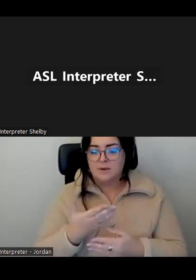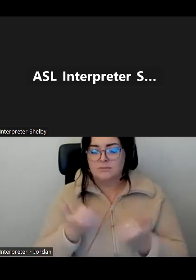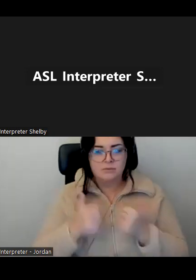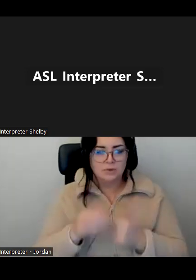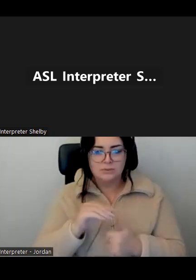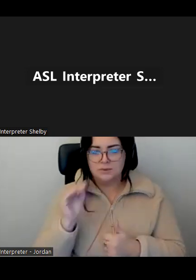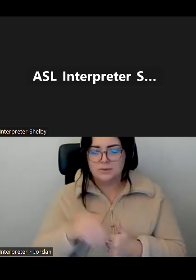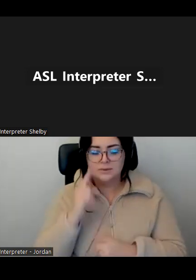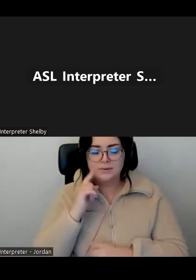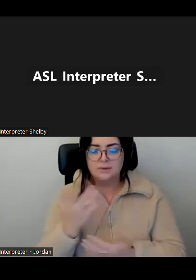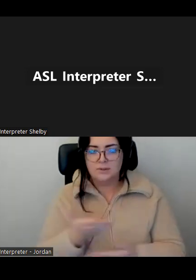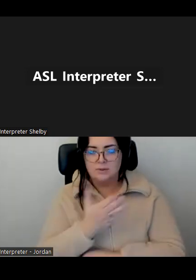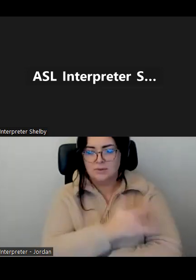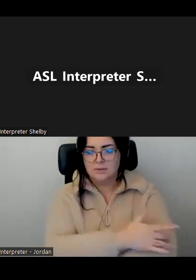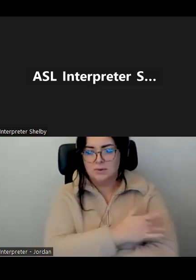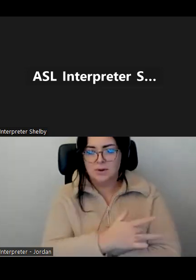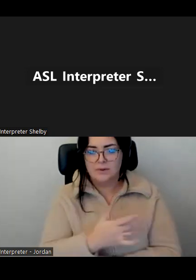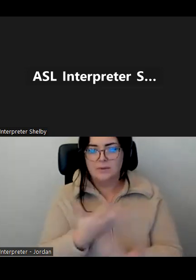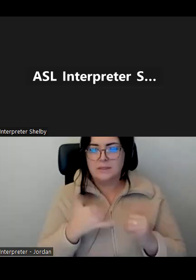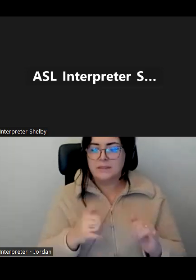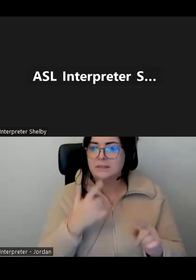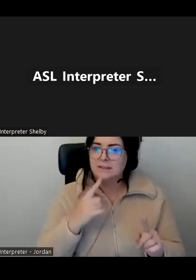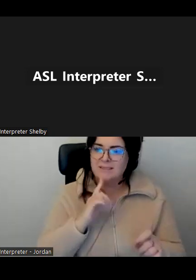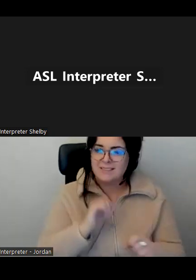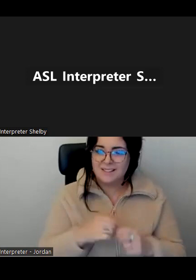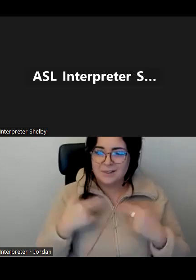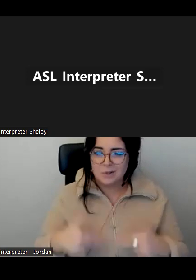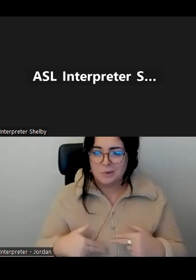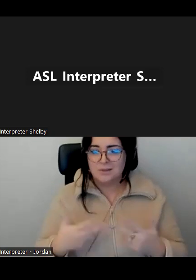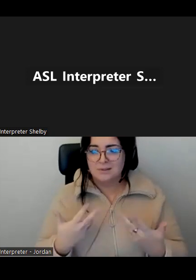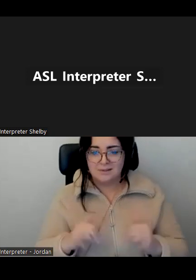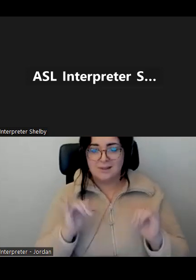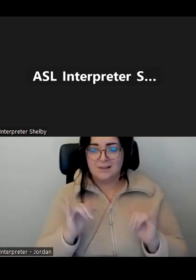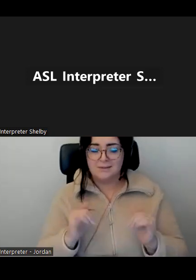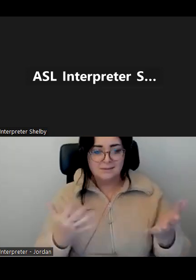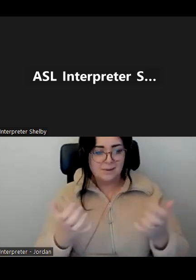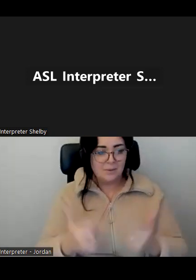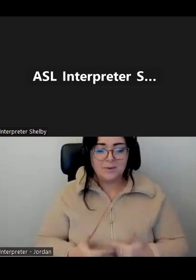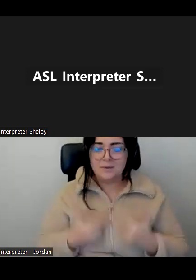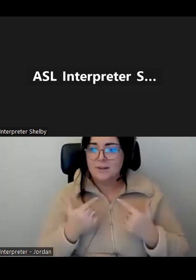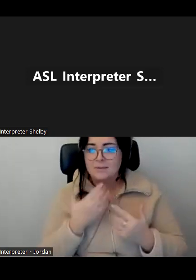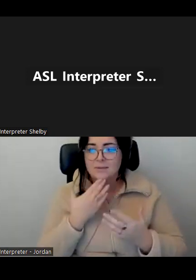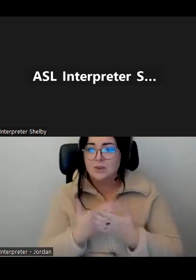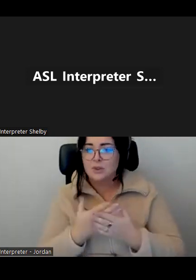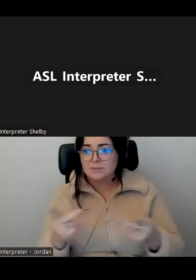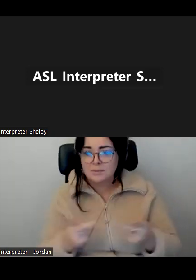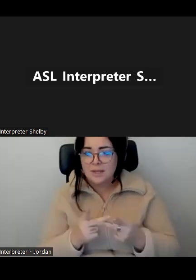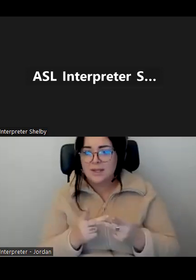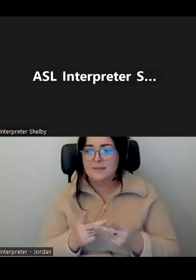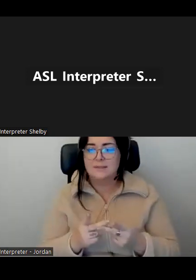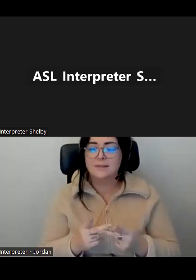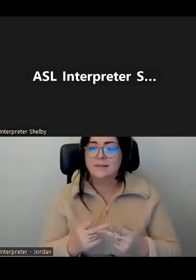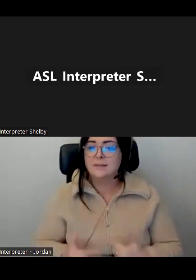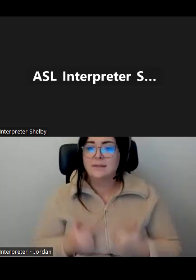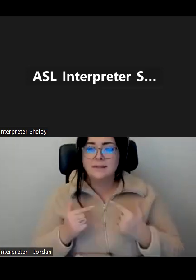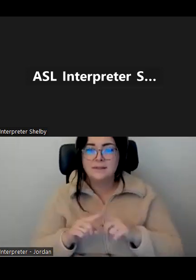look, we're still human beings. We want to live in place. We want to live differently. We